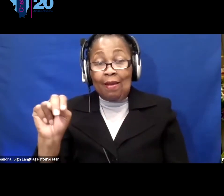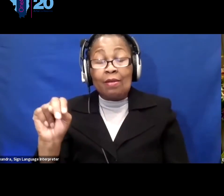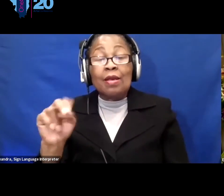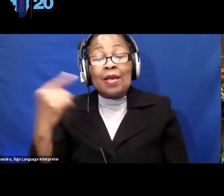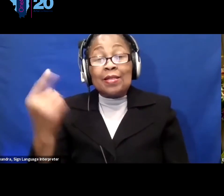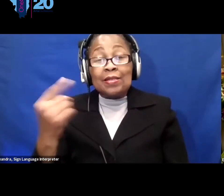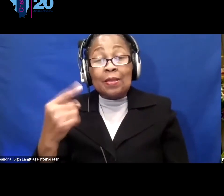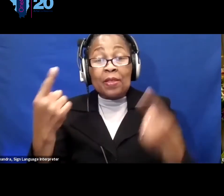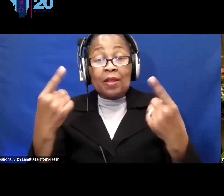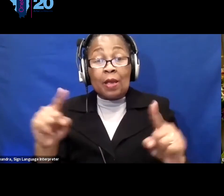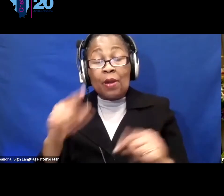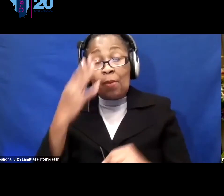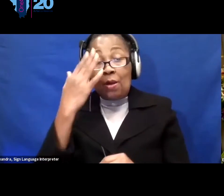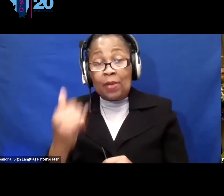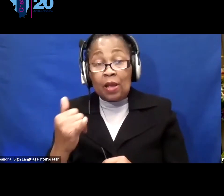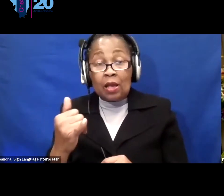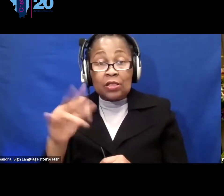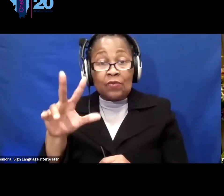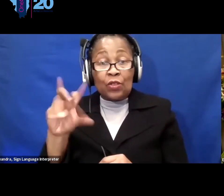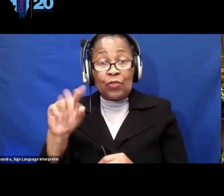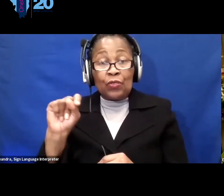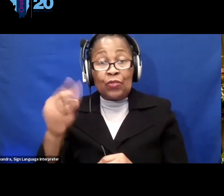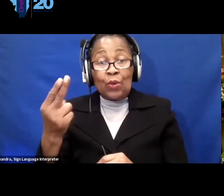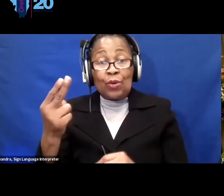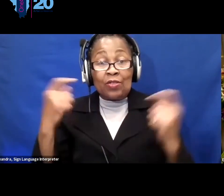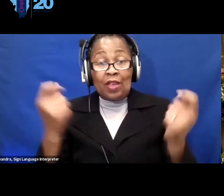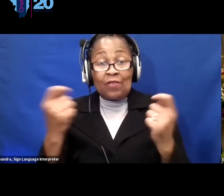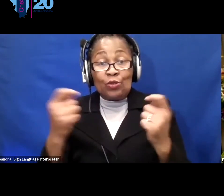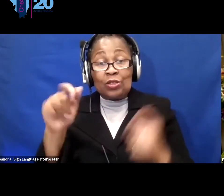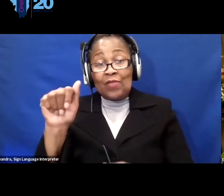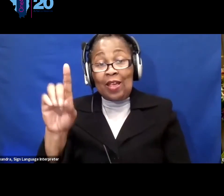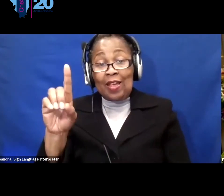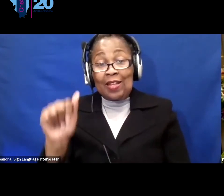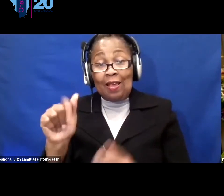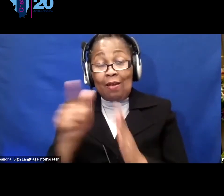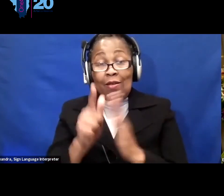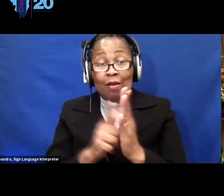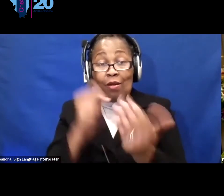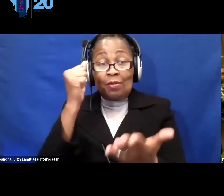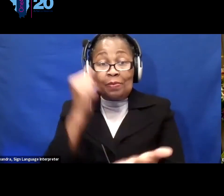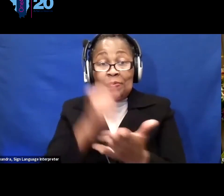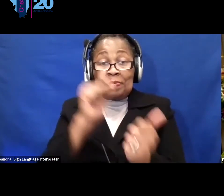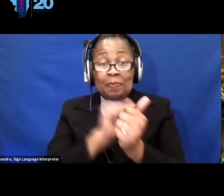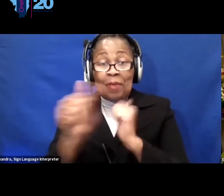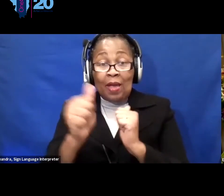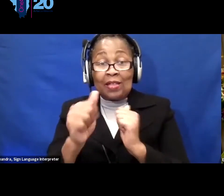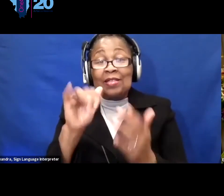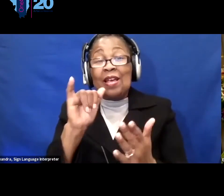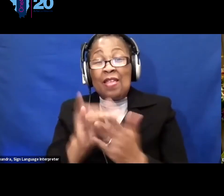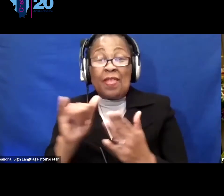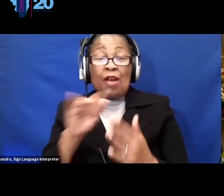came about because of the 30th anniversary of the ADA Act being passed. That date was actually this last